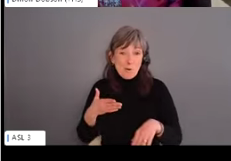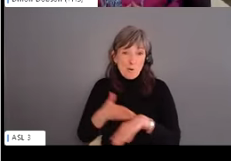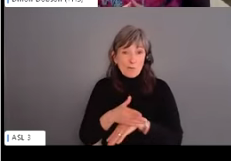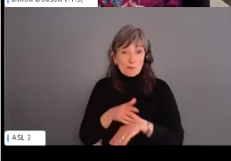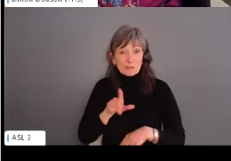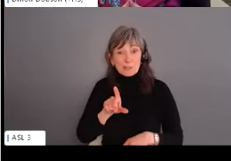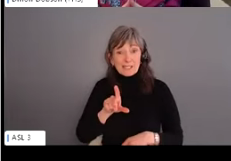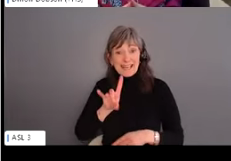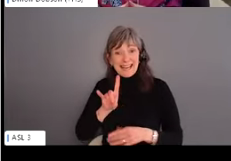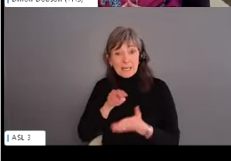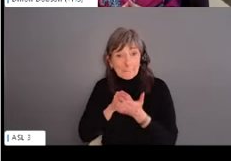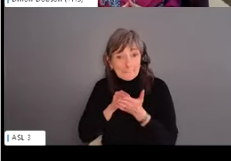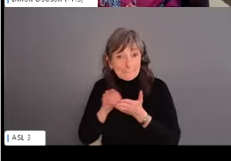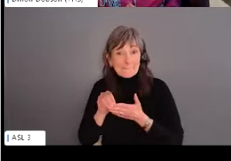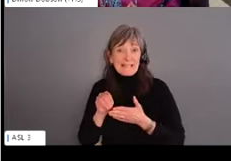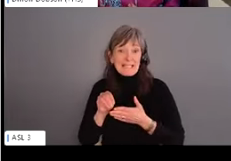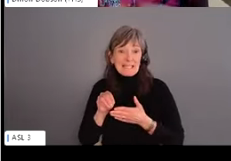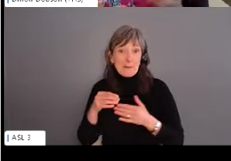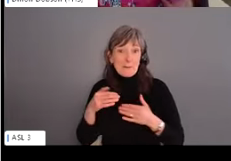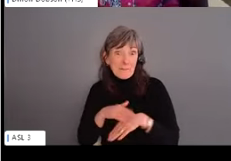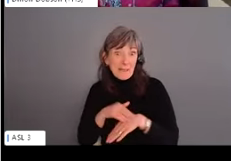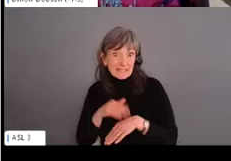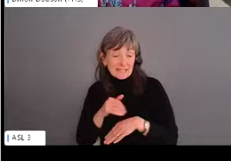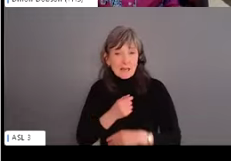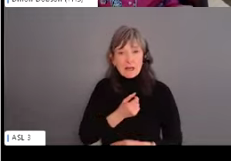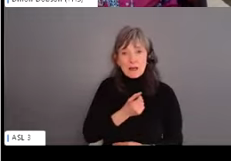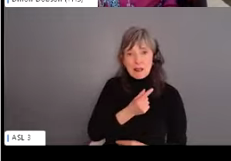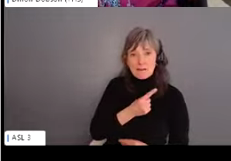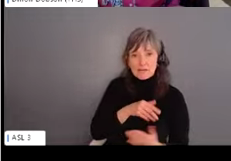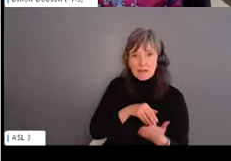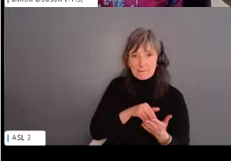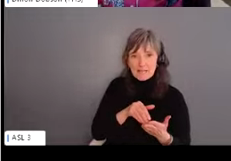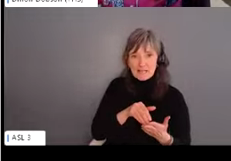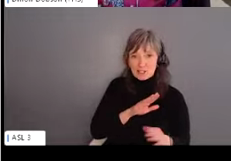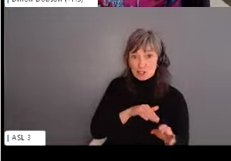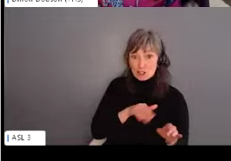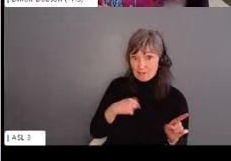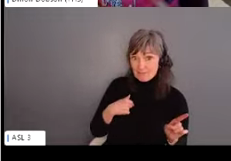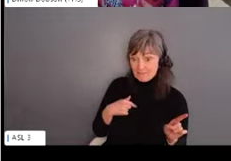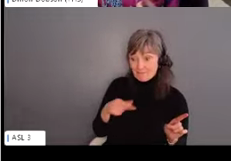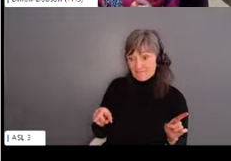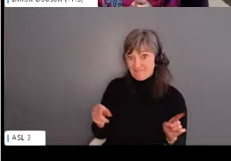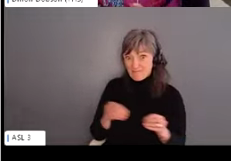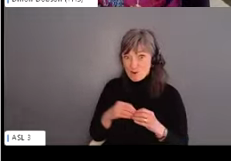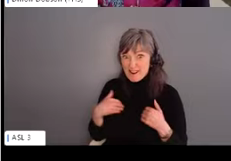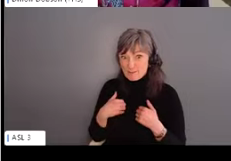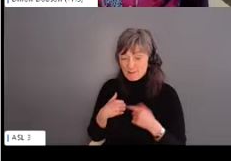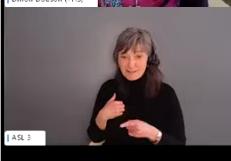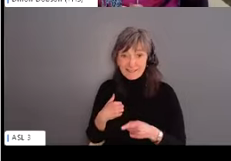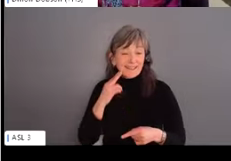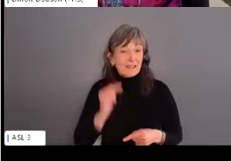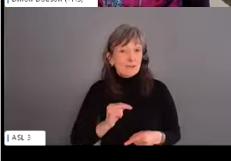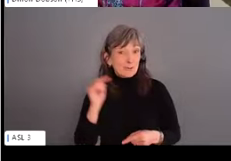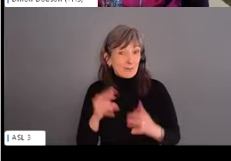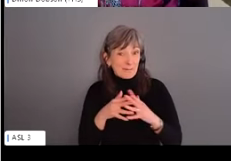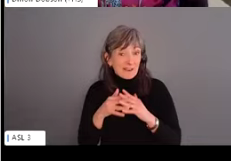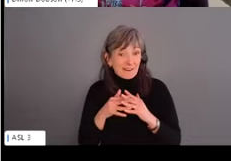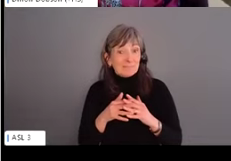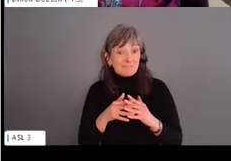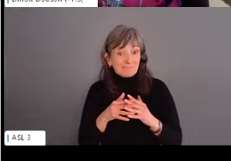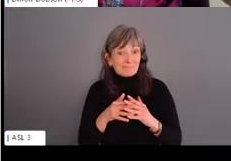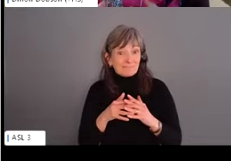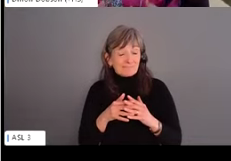pets compared to 11 million children. So more families have animals than they do children. And we know in North America that children are actually more